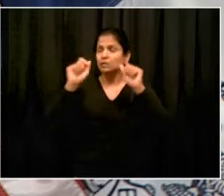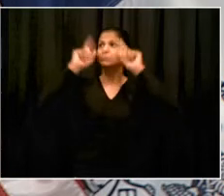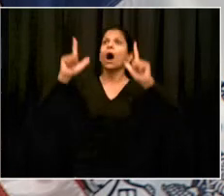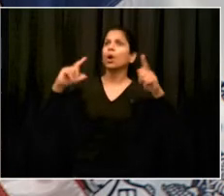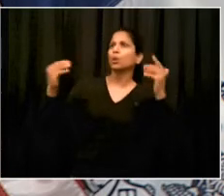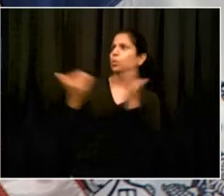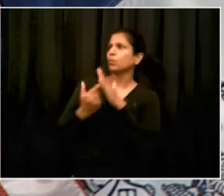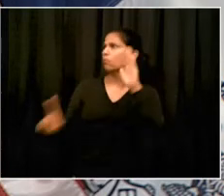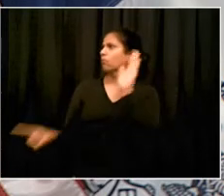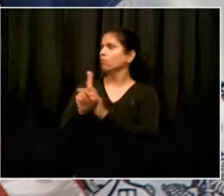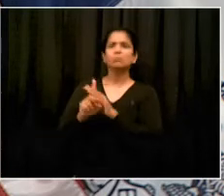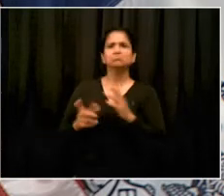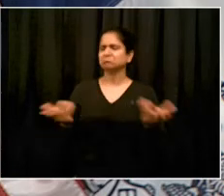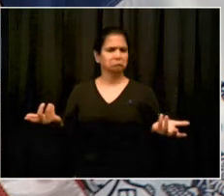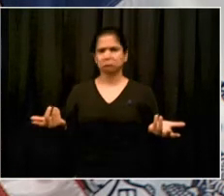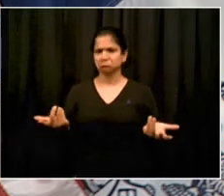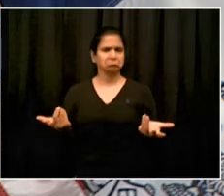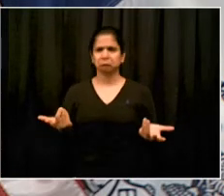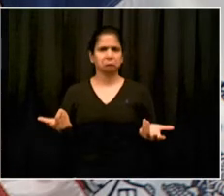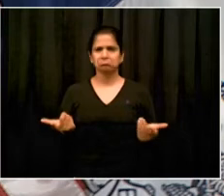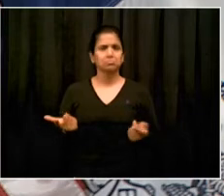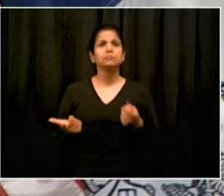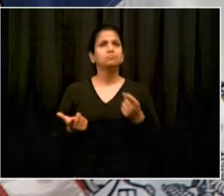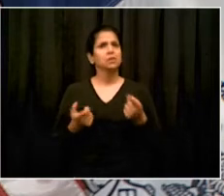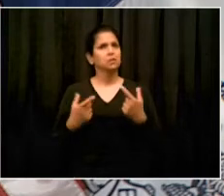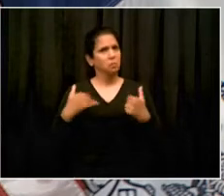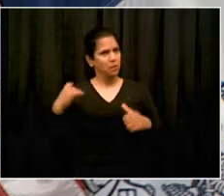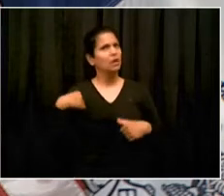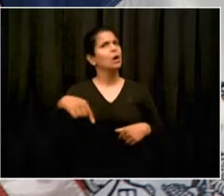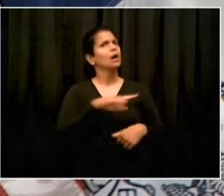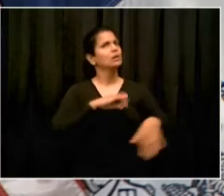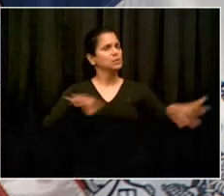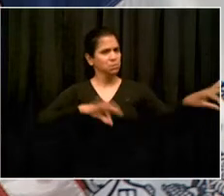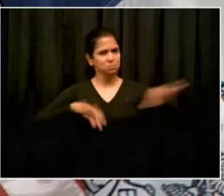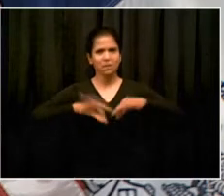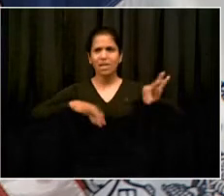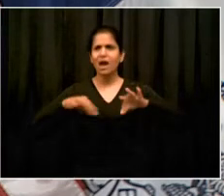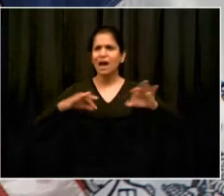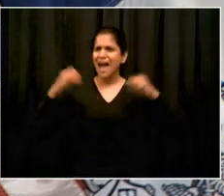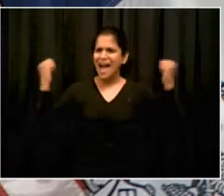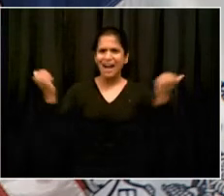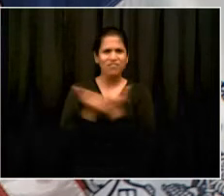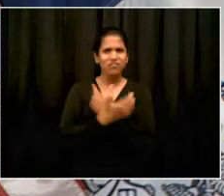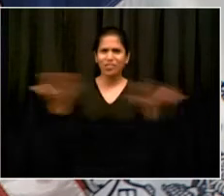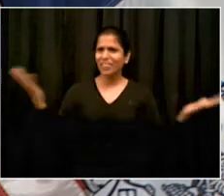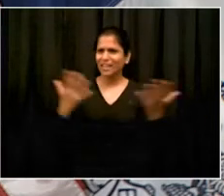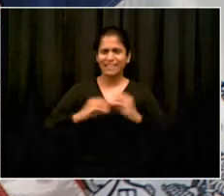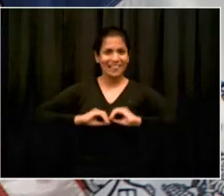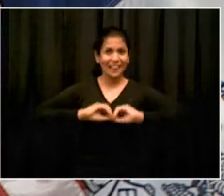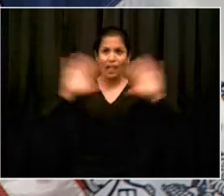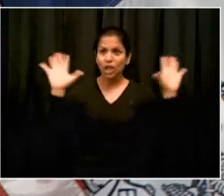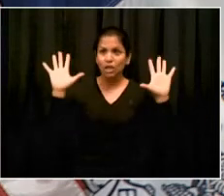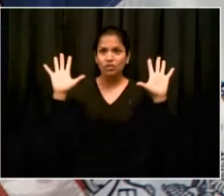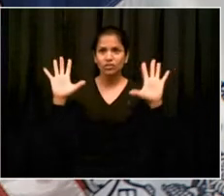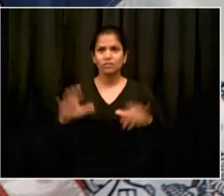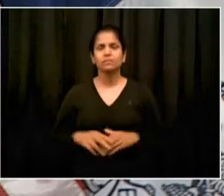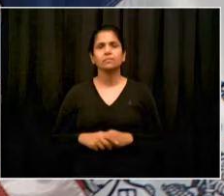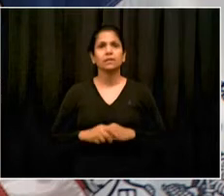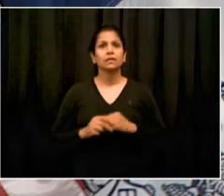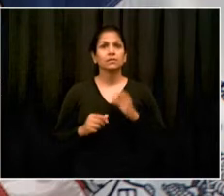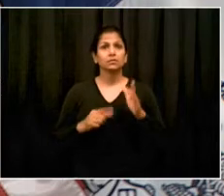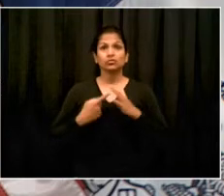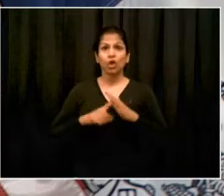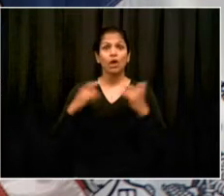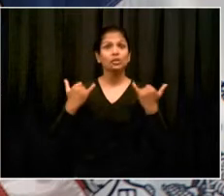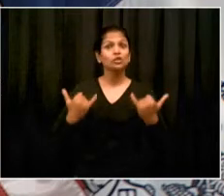that predicate has been laid down very, very clearly. We're moving forward now, today, with the enforcement on face